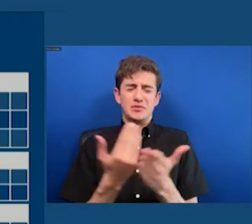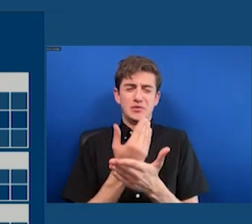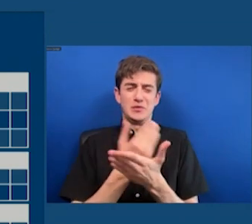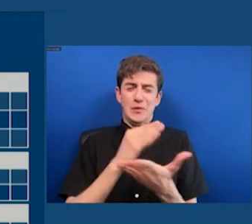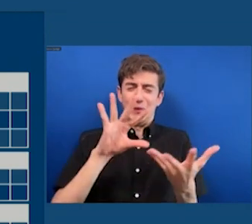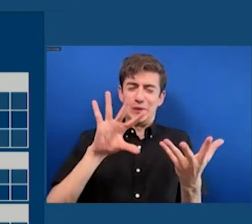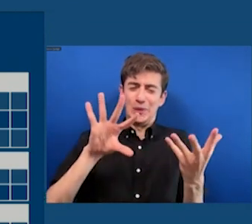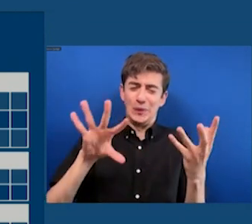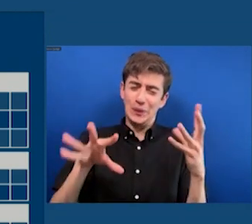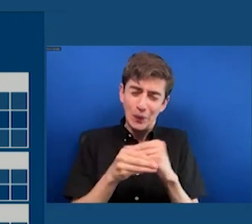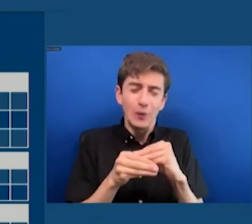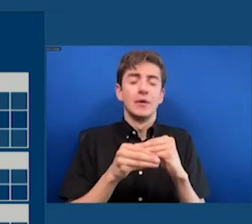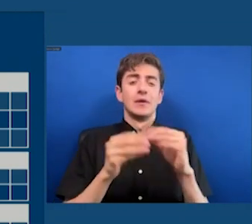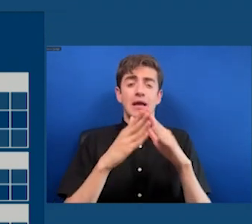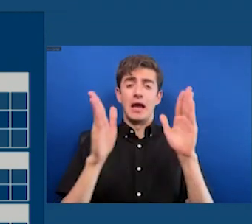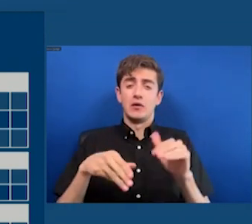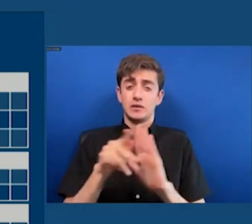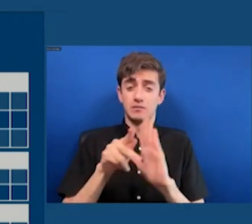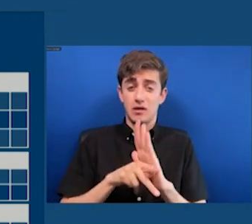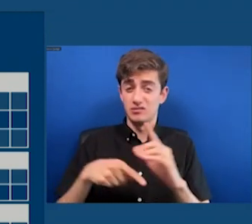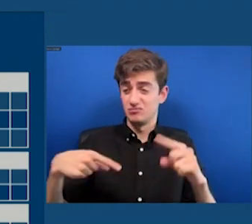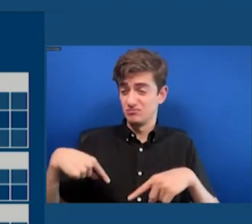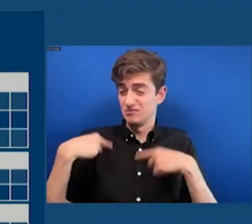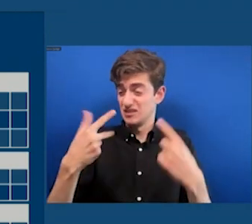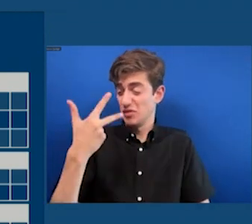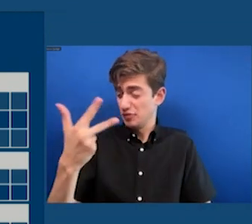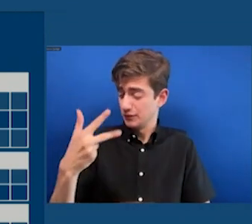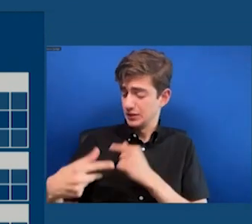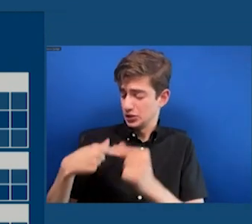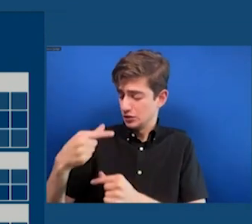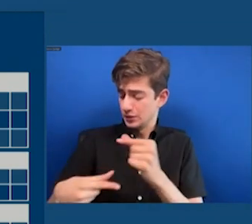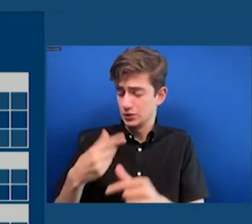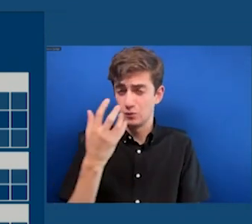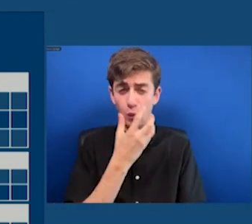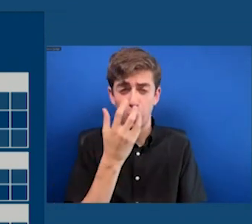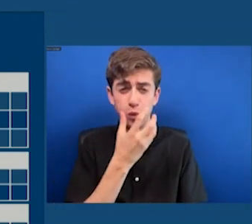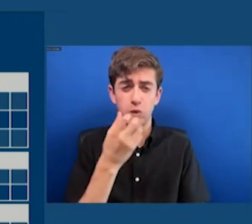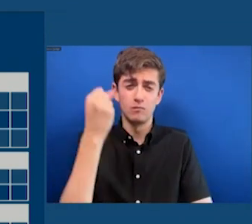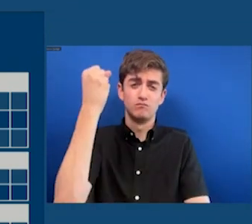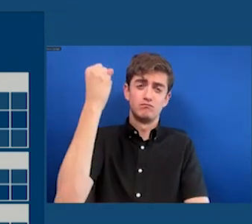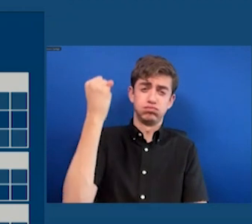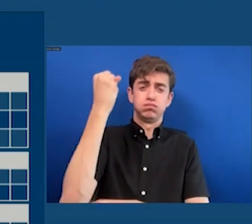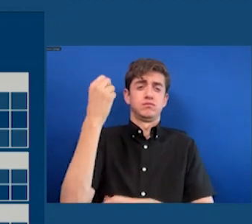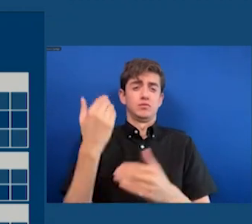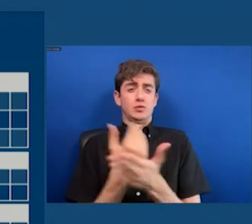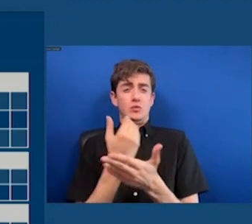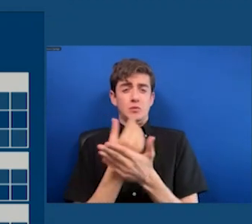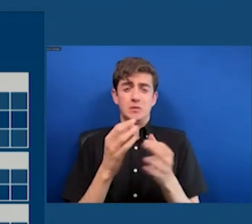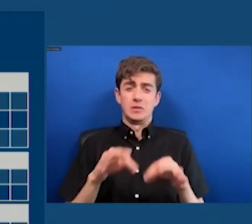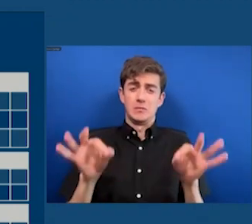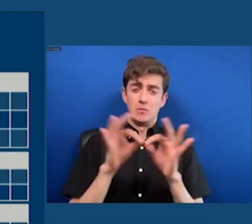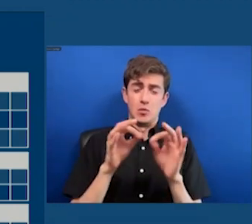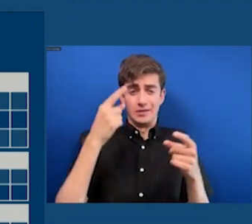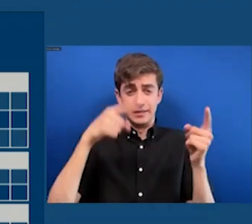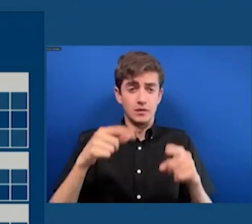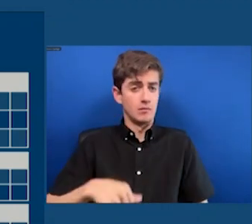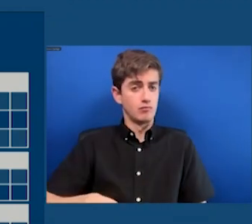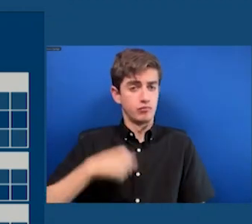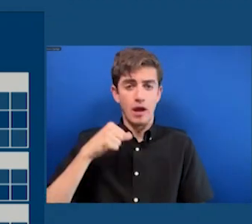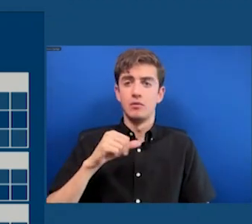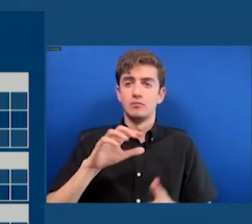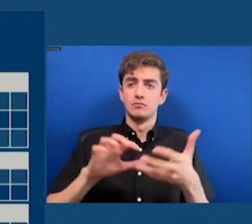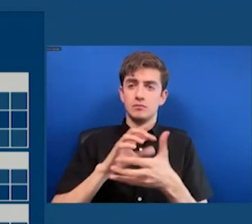generations. This is a landmark deal, and I'm really proud of it. It's a culmination of 2 years of robust